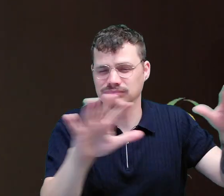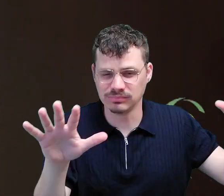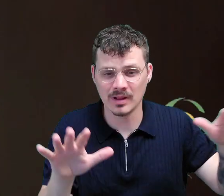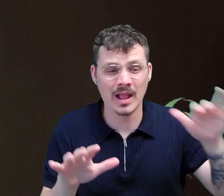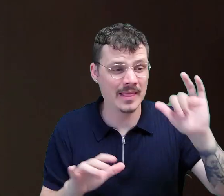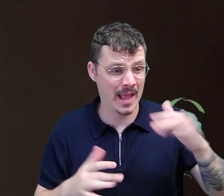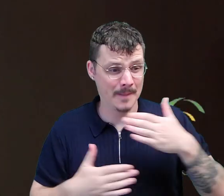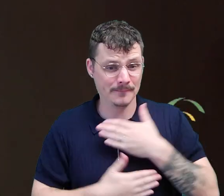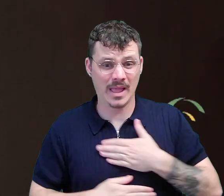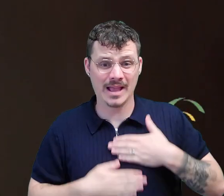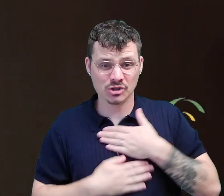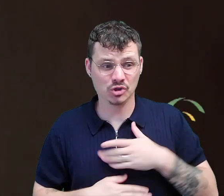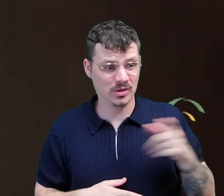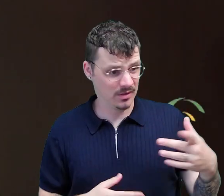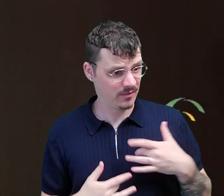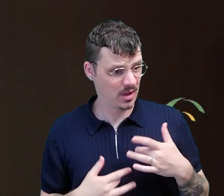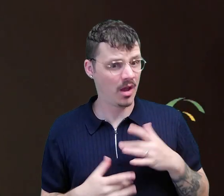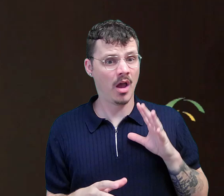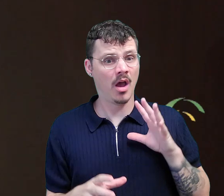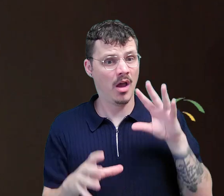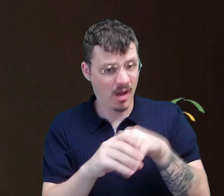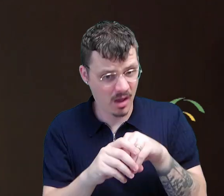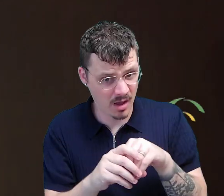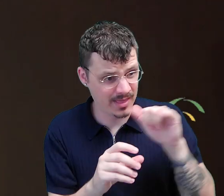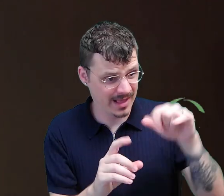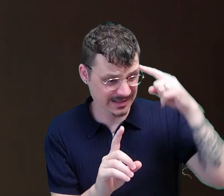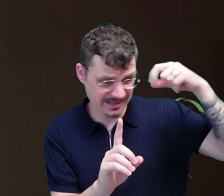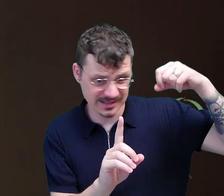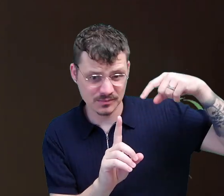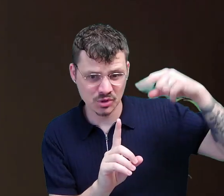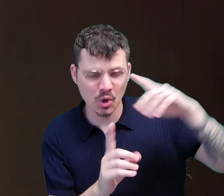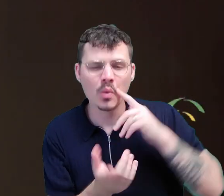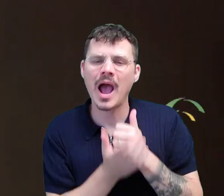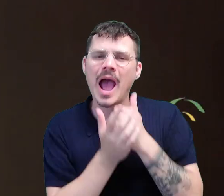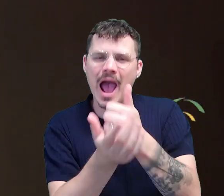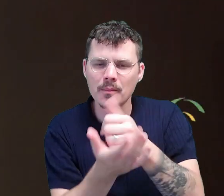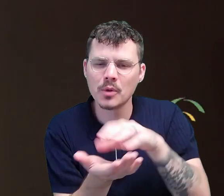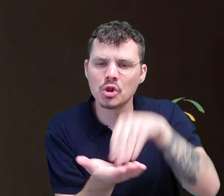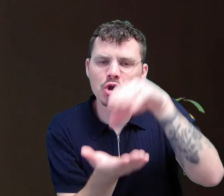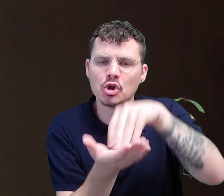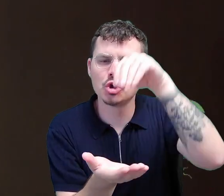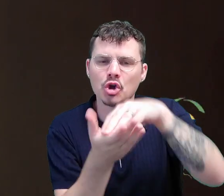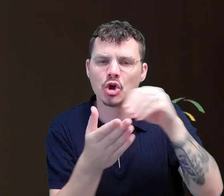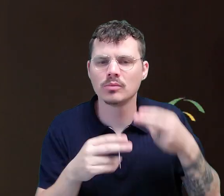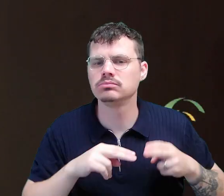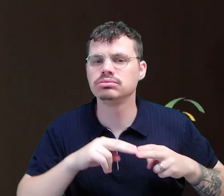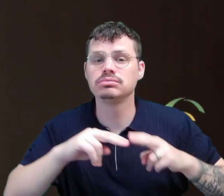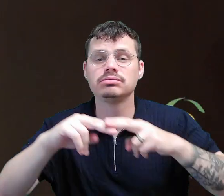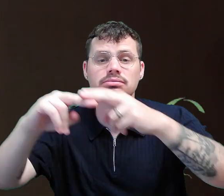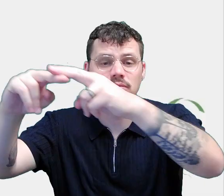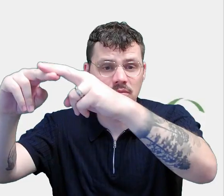involved with that intellectual stimulation will help the learning accelerate.